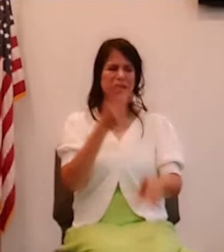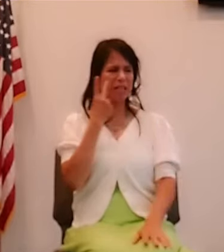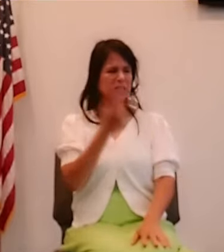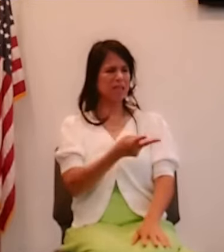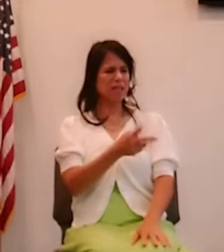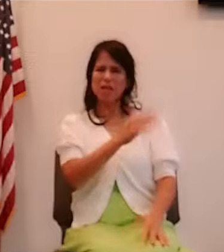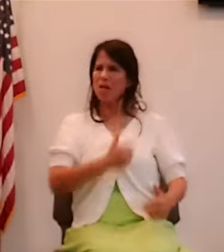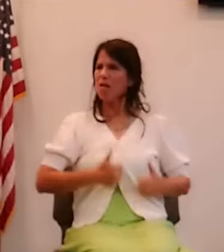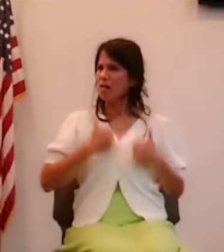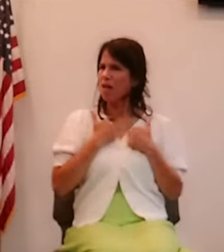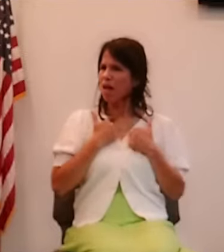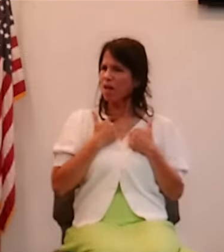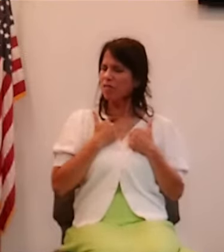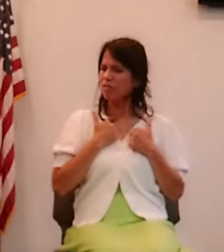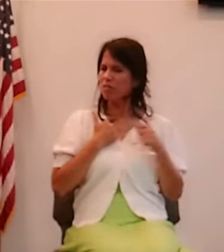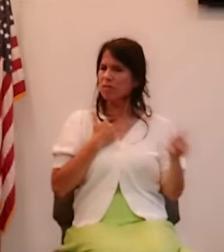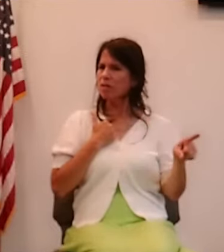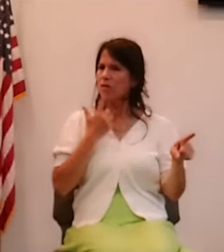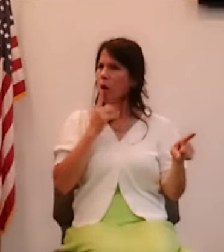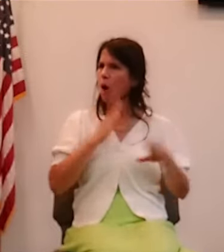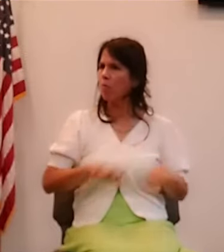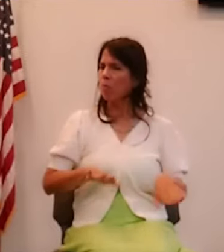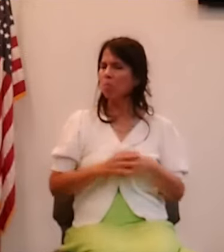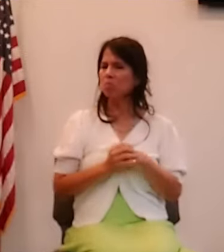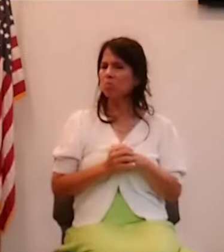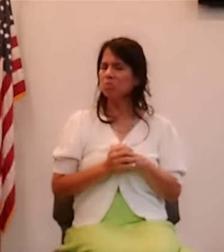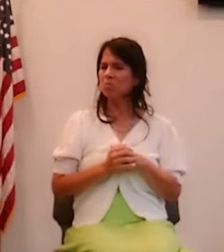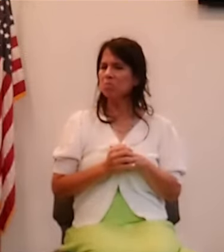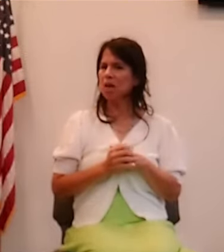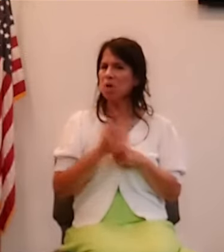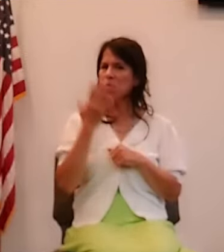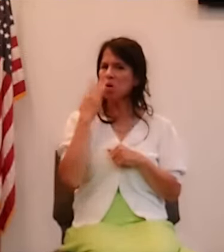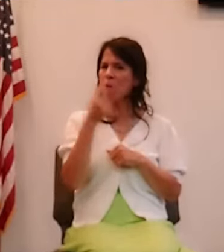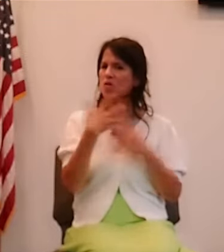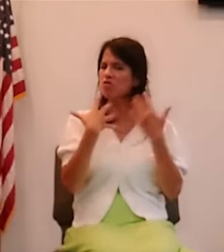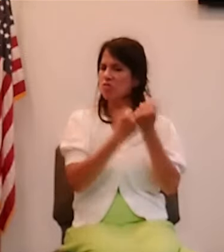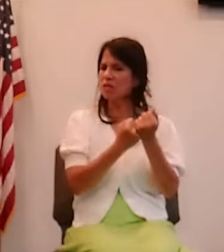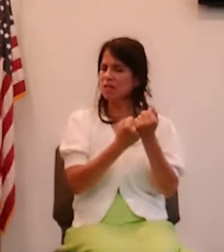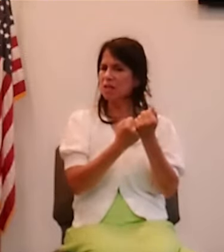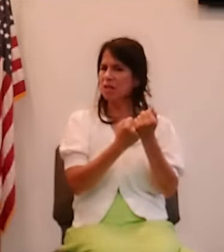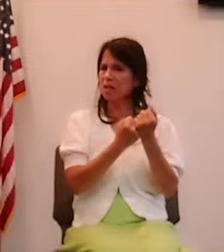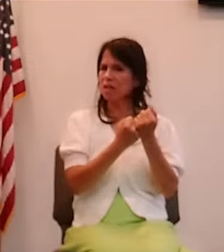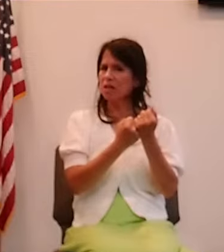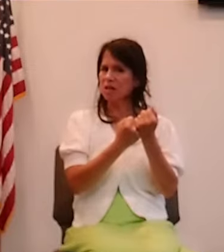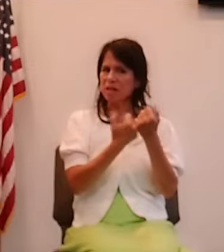that they're just going through life calm, and we know their trust in the Lord.